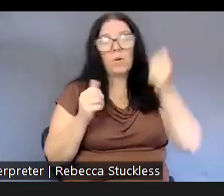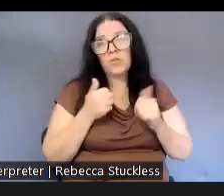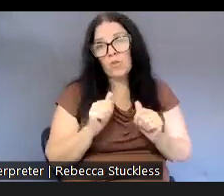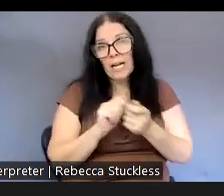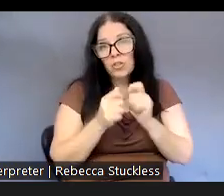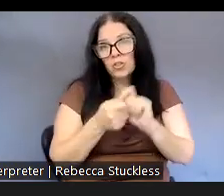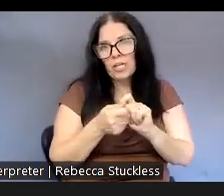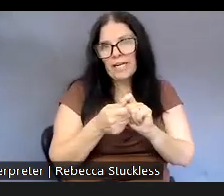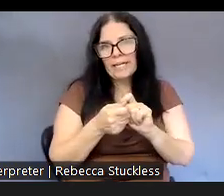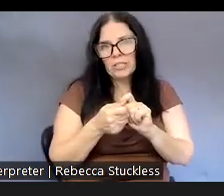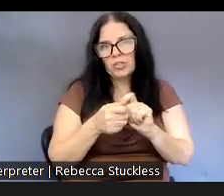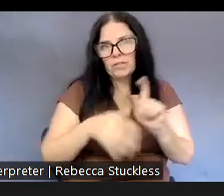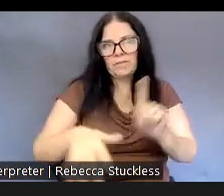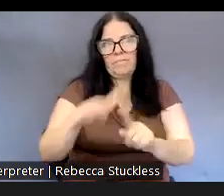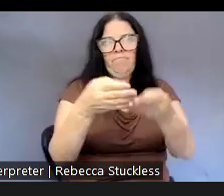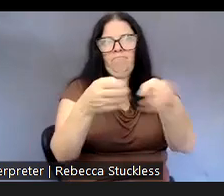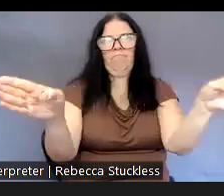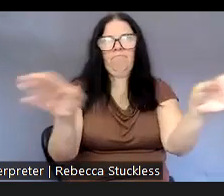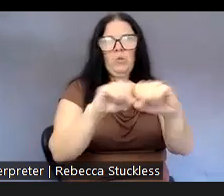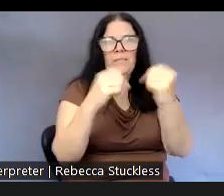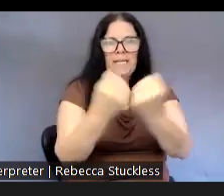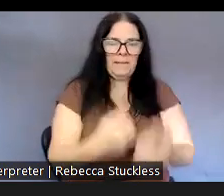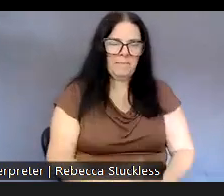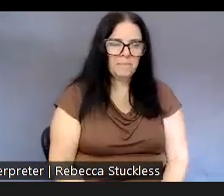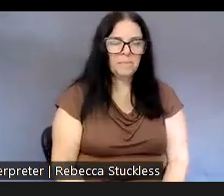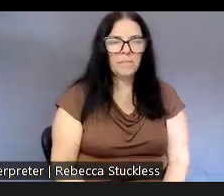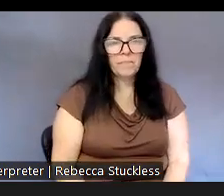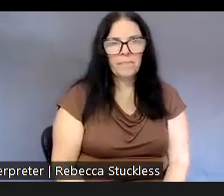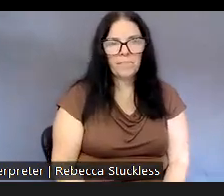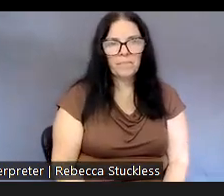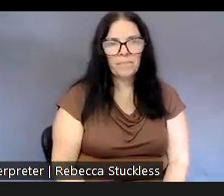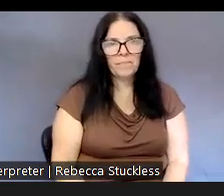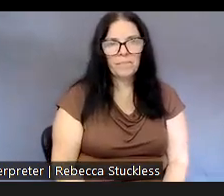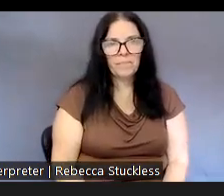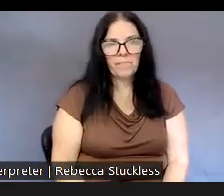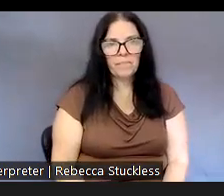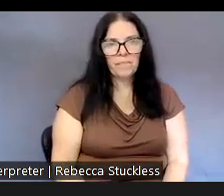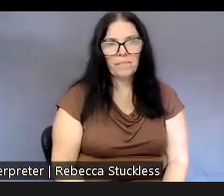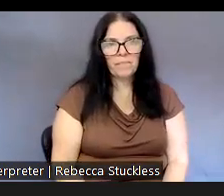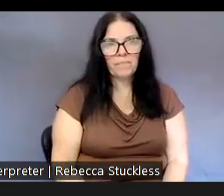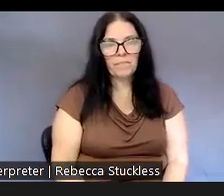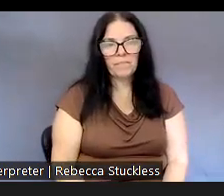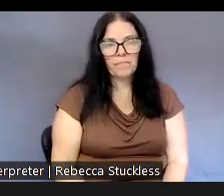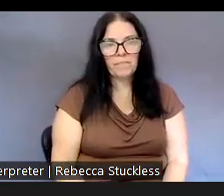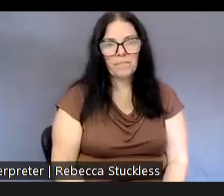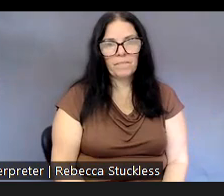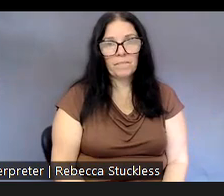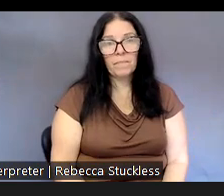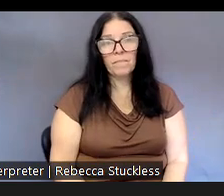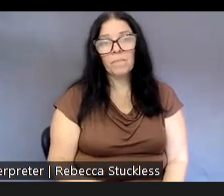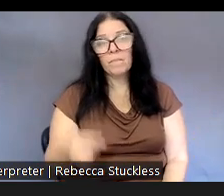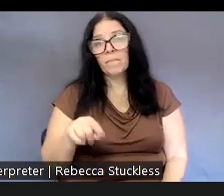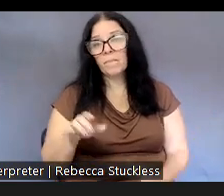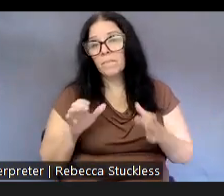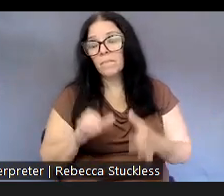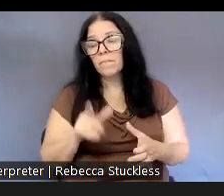larger society. For those clients perceived to be oppressed or marginalized,